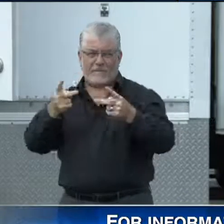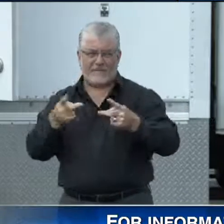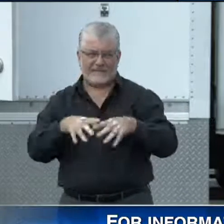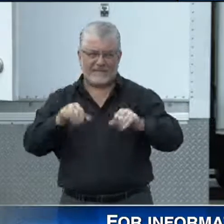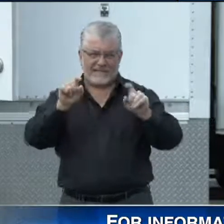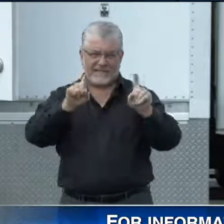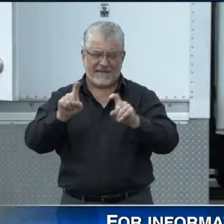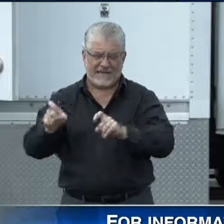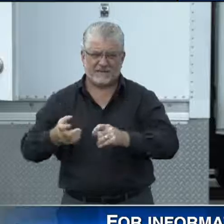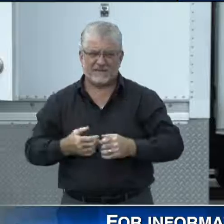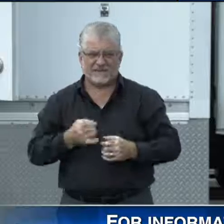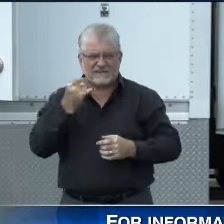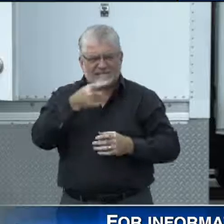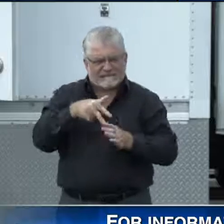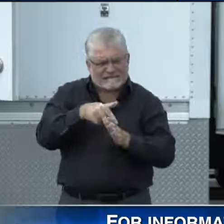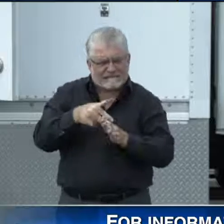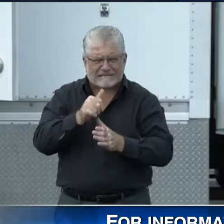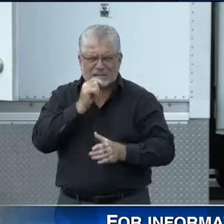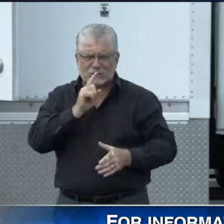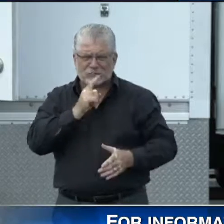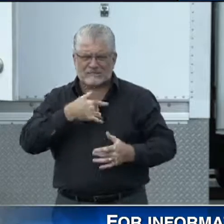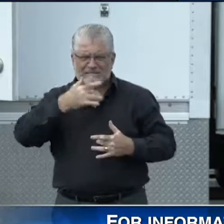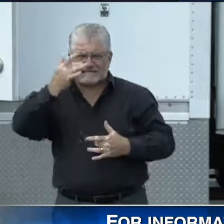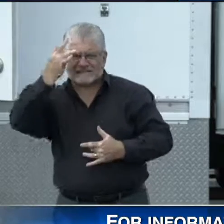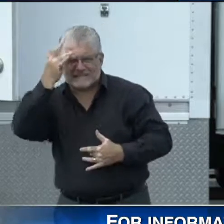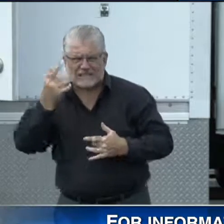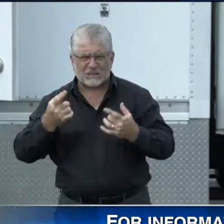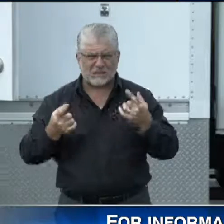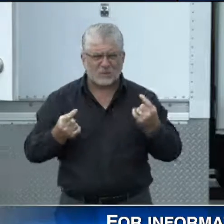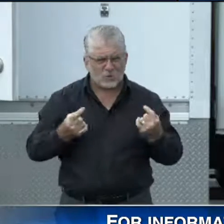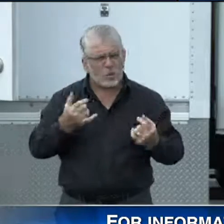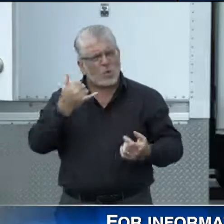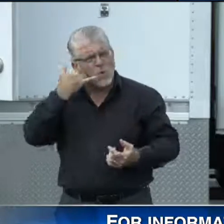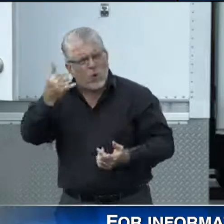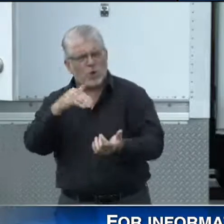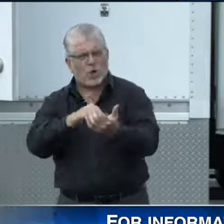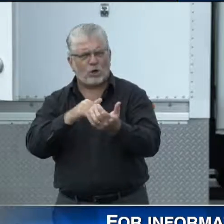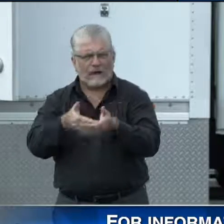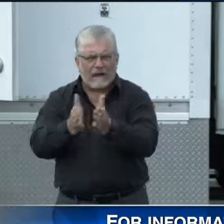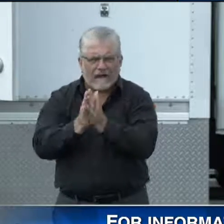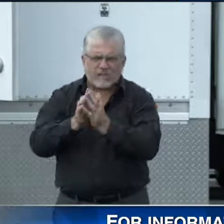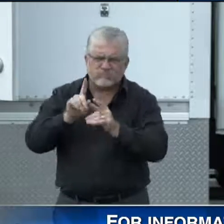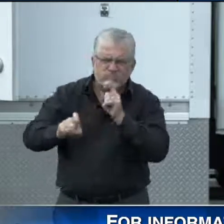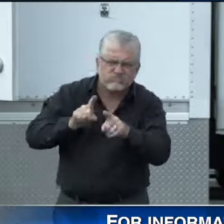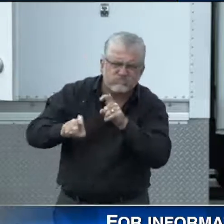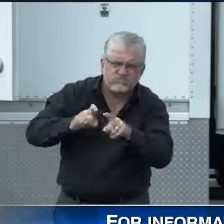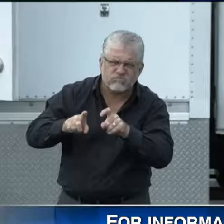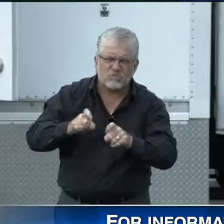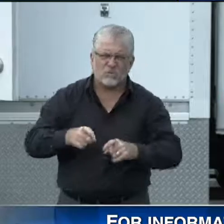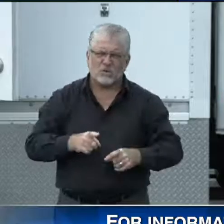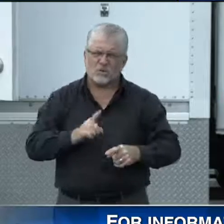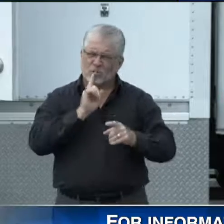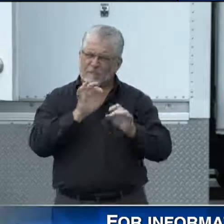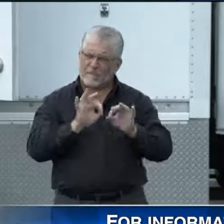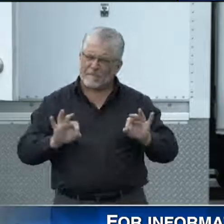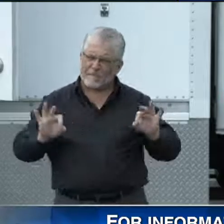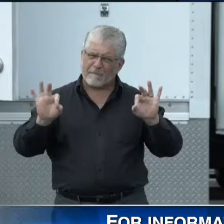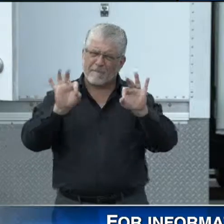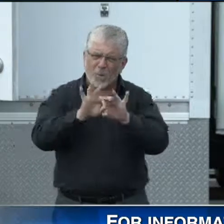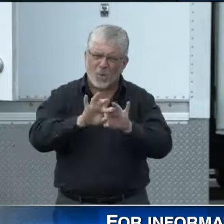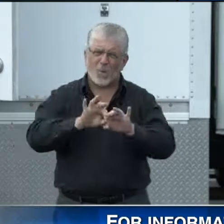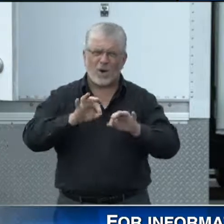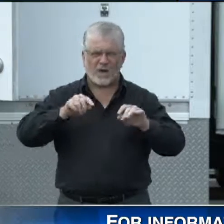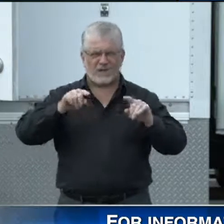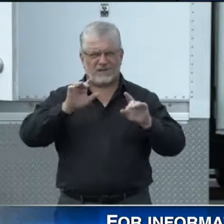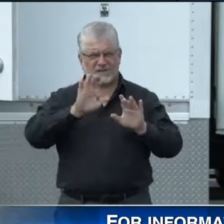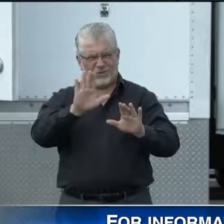provider. Getting a test is a very important way to stop the spread of this